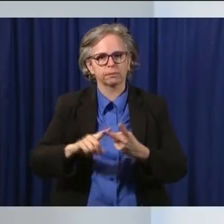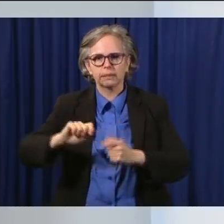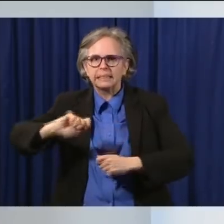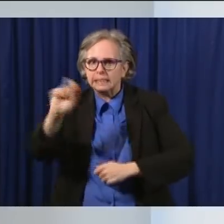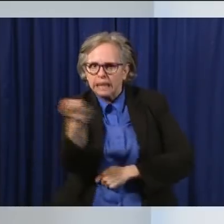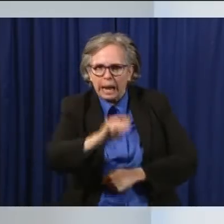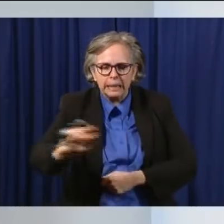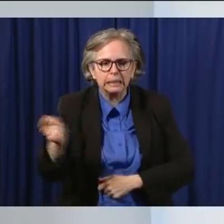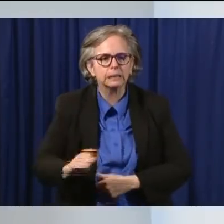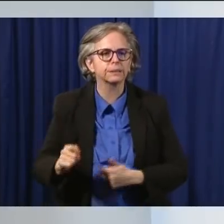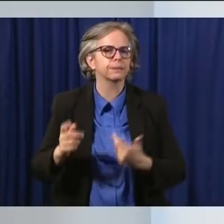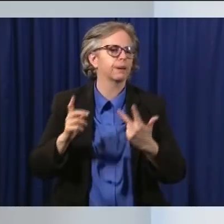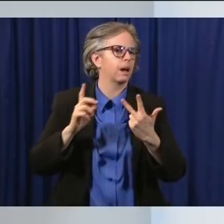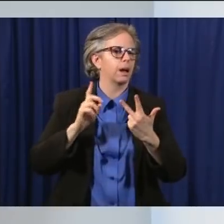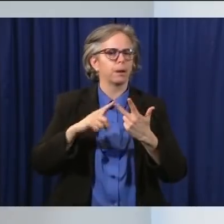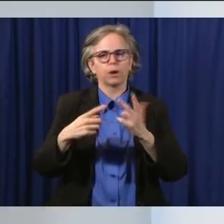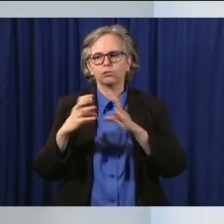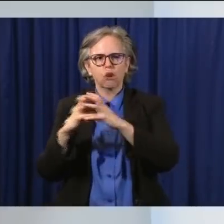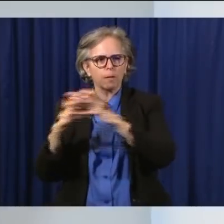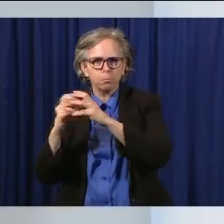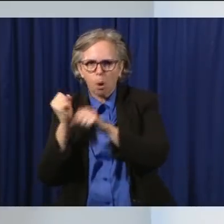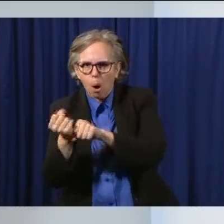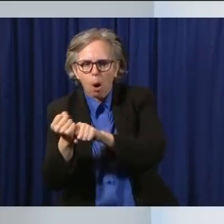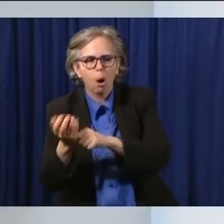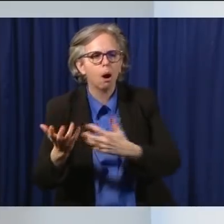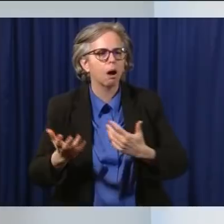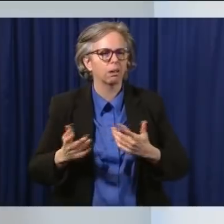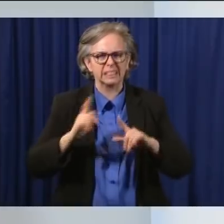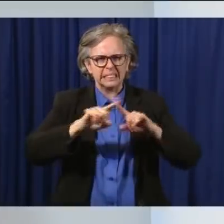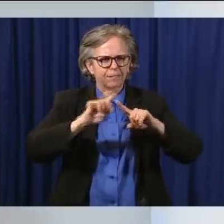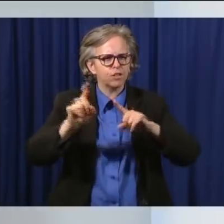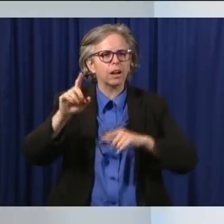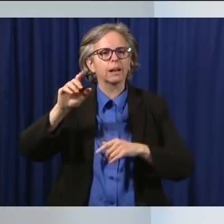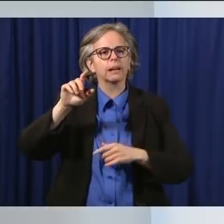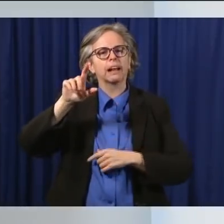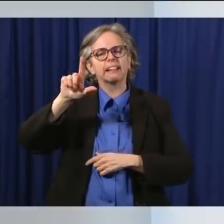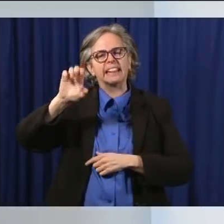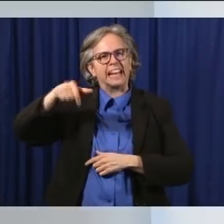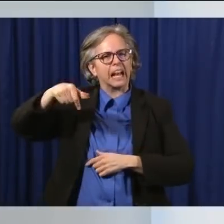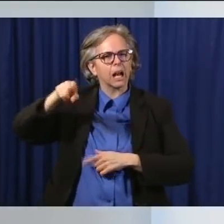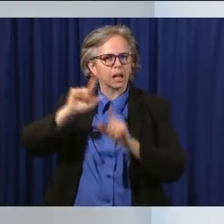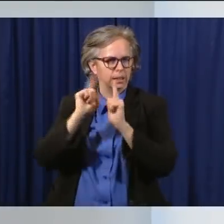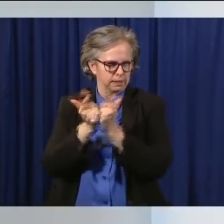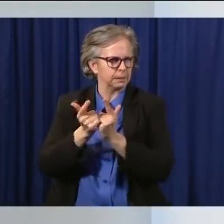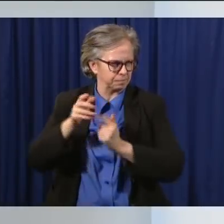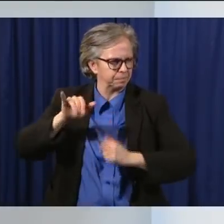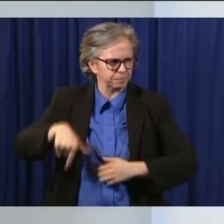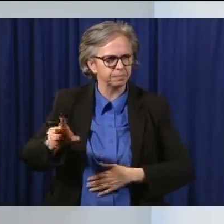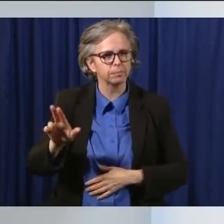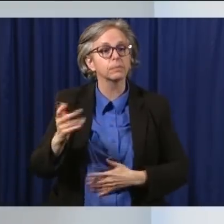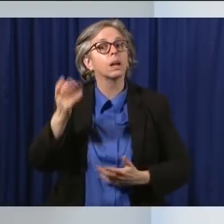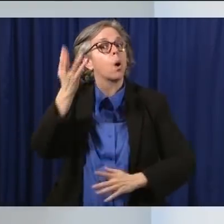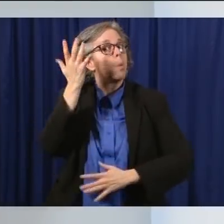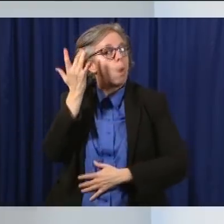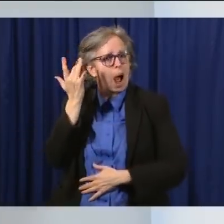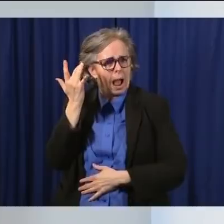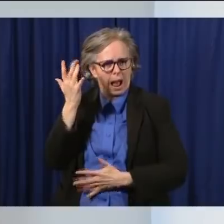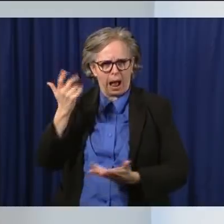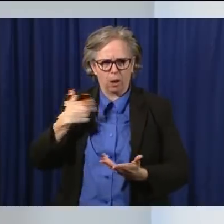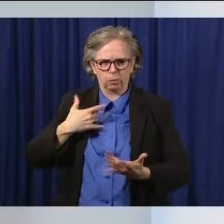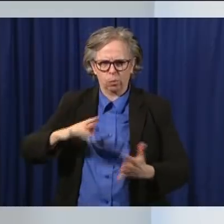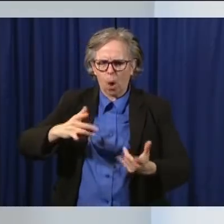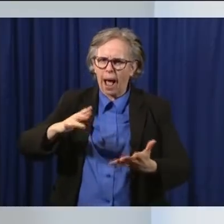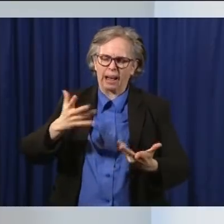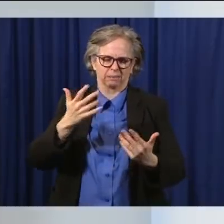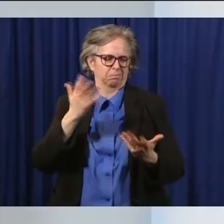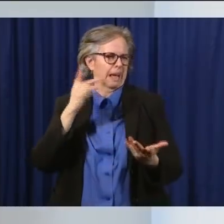sports, softball, and the like. These are essentially non-contact activities, and